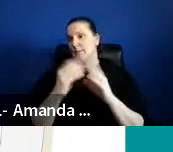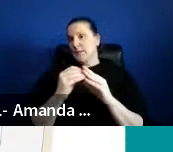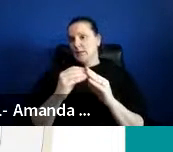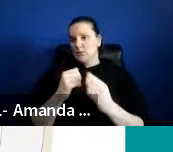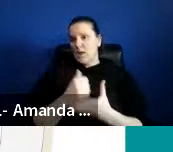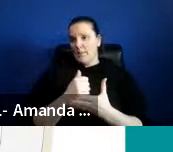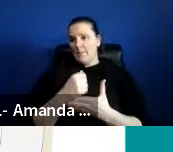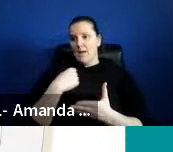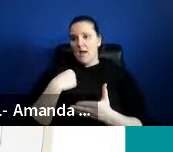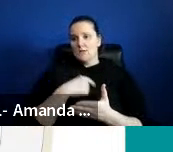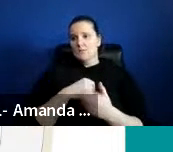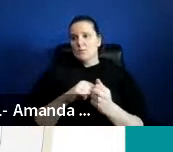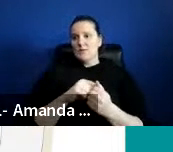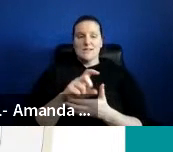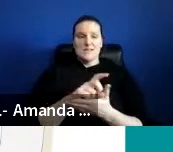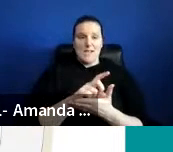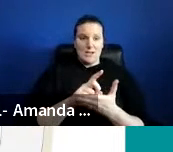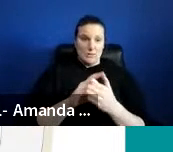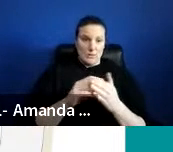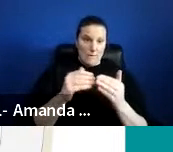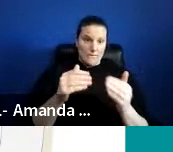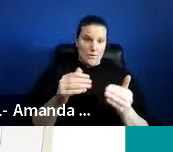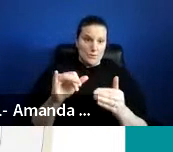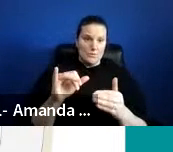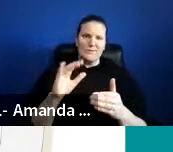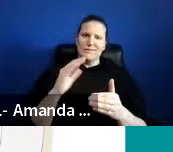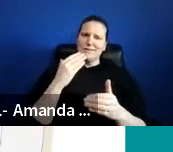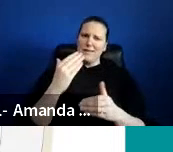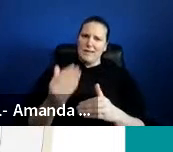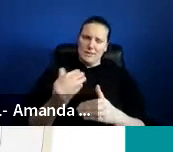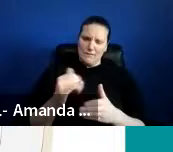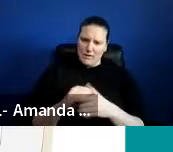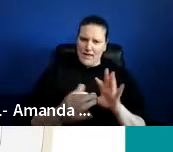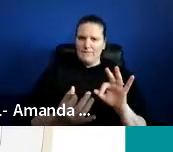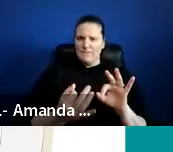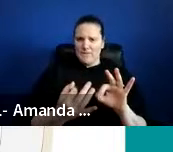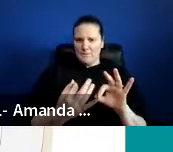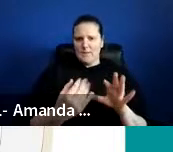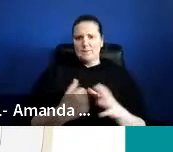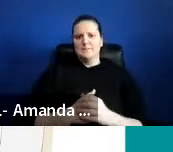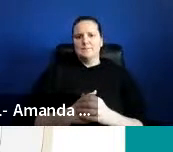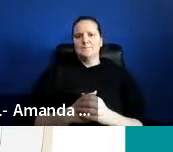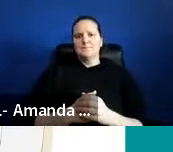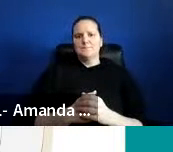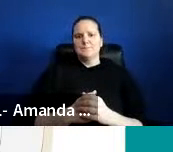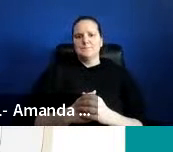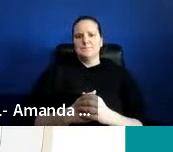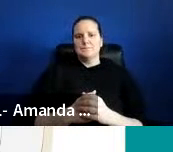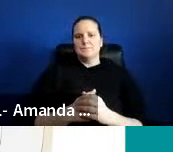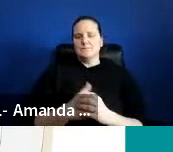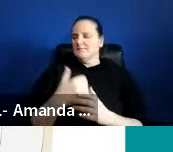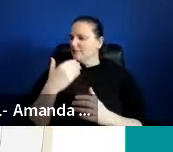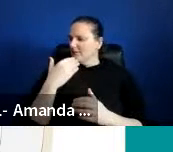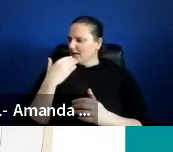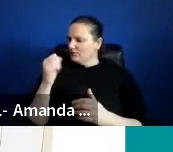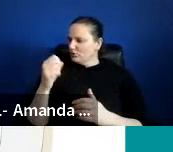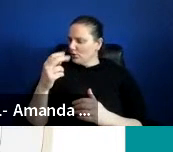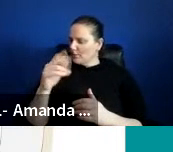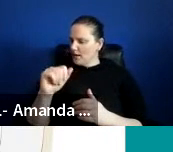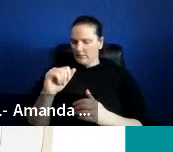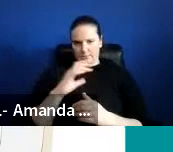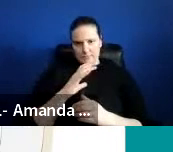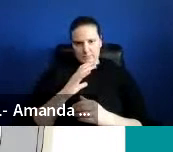us with the design as we move forward too. So thank you for the input. Great, thank you for that, Shilpa. Okay, thank